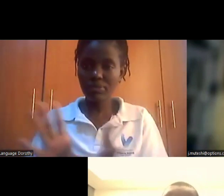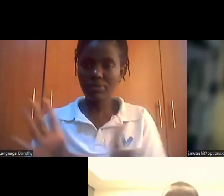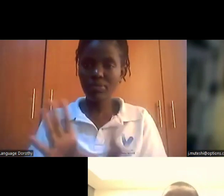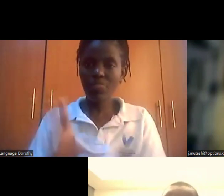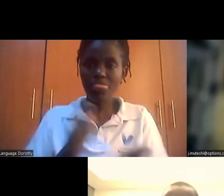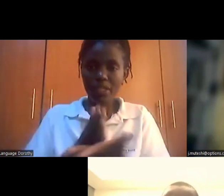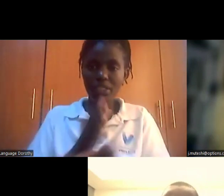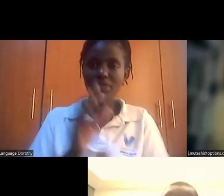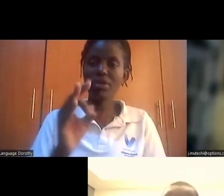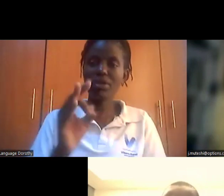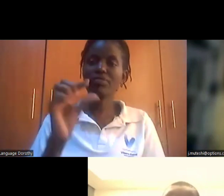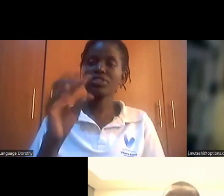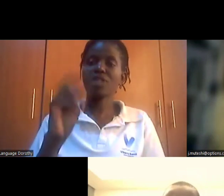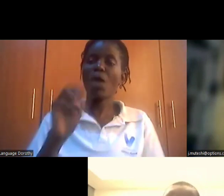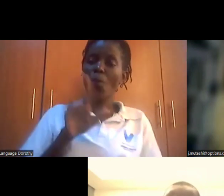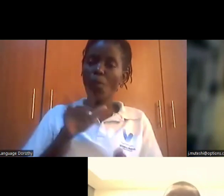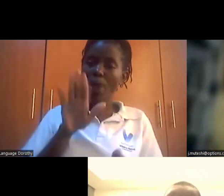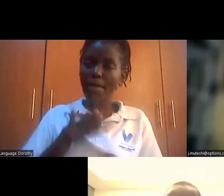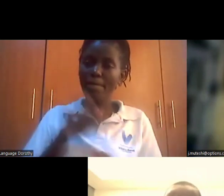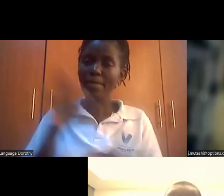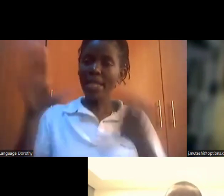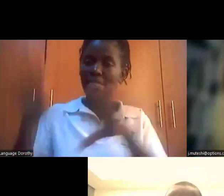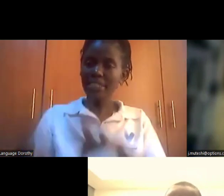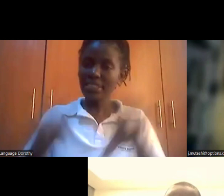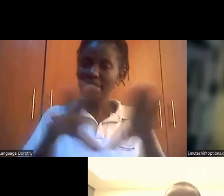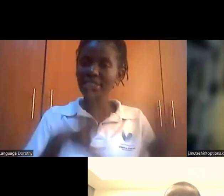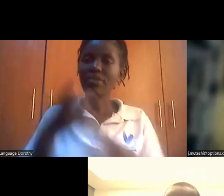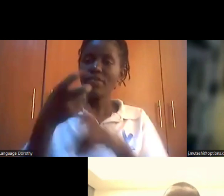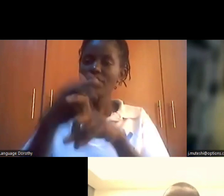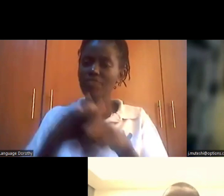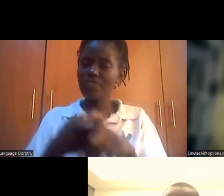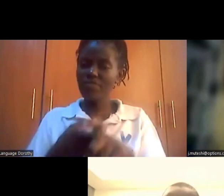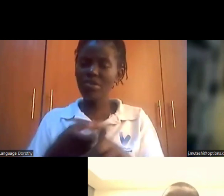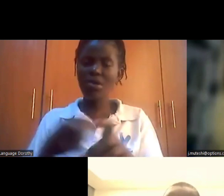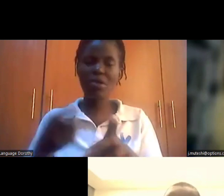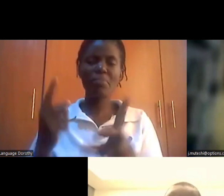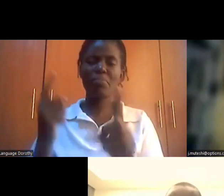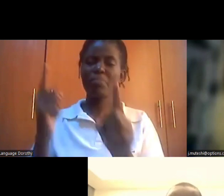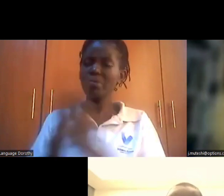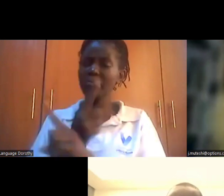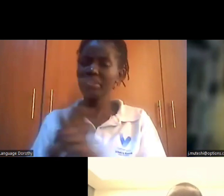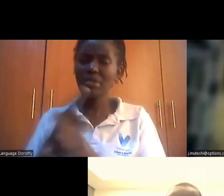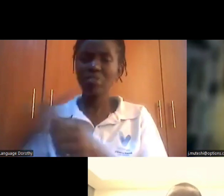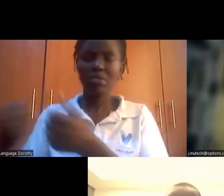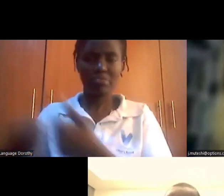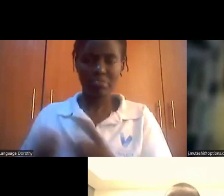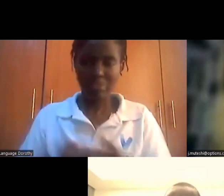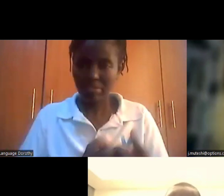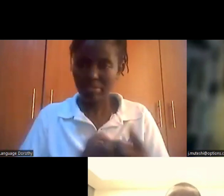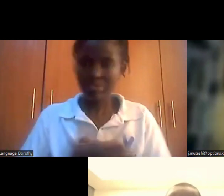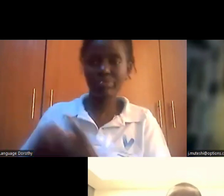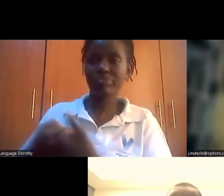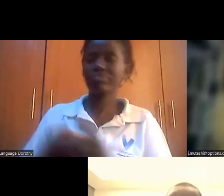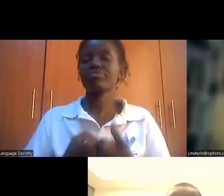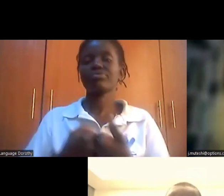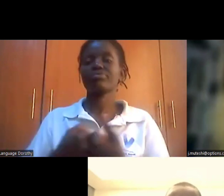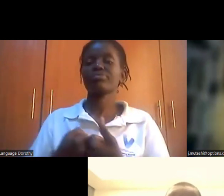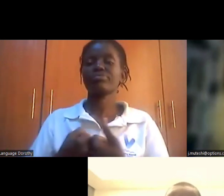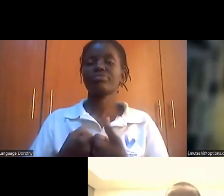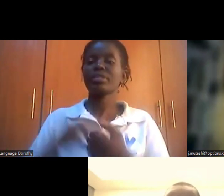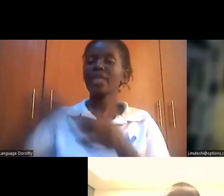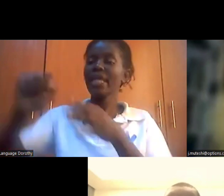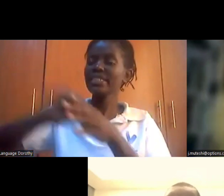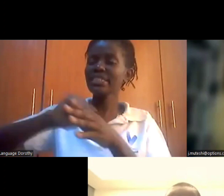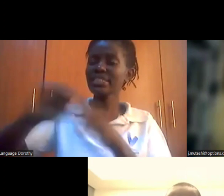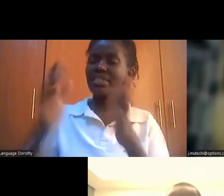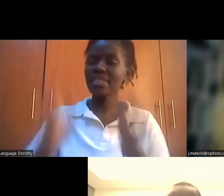suffer from complications like obstructed labor. So the trainees and the faculty